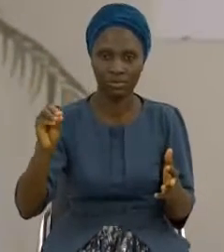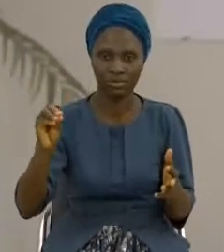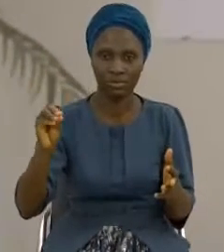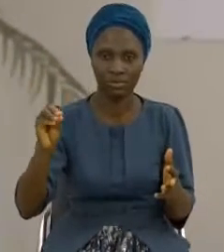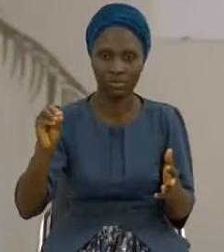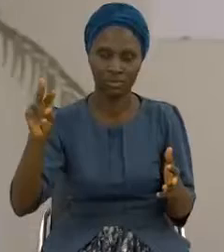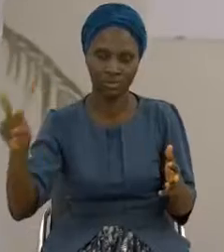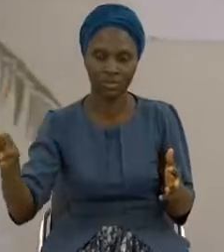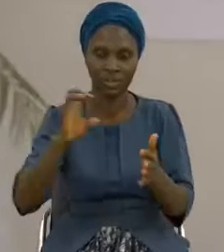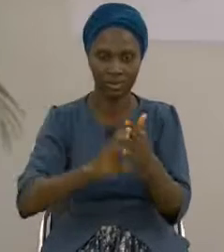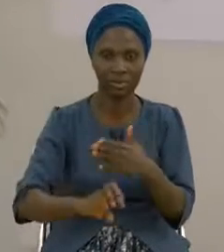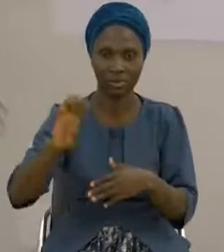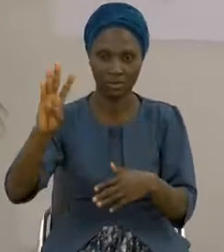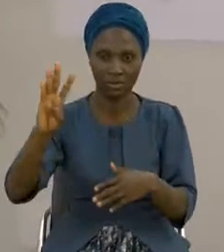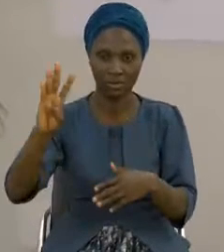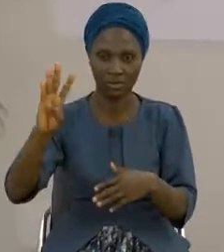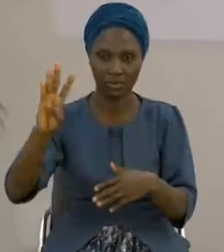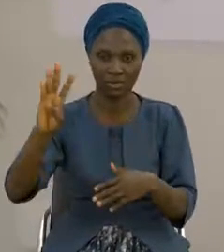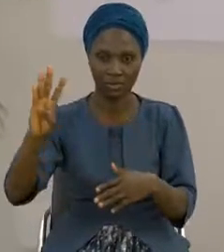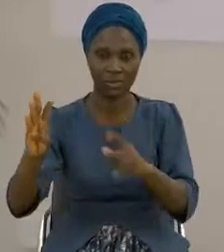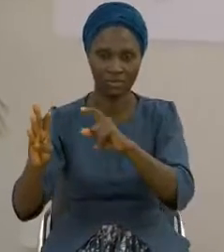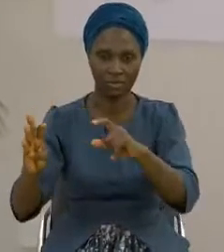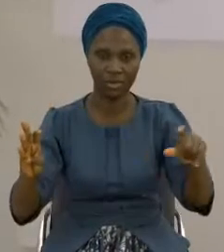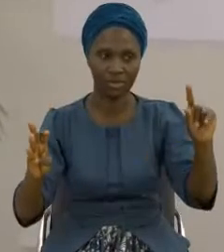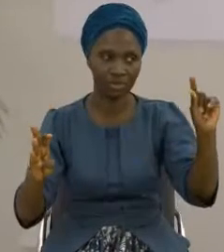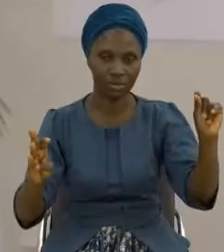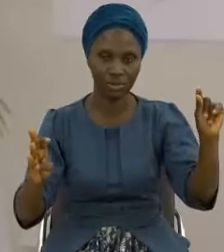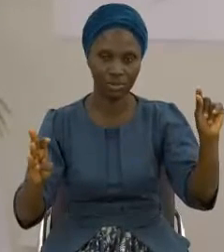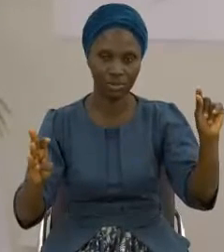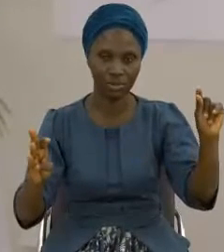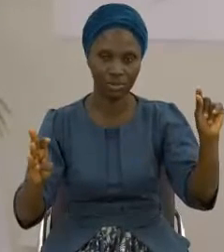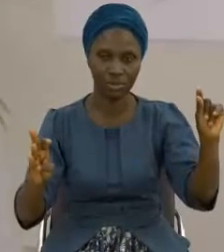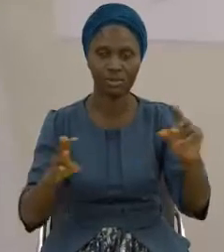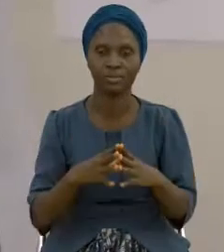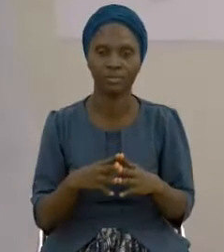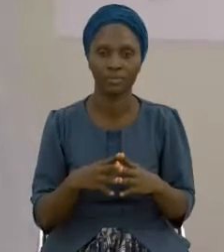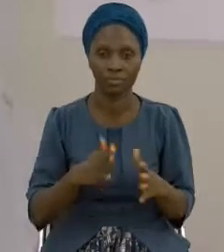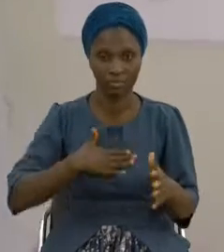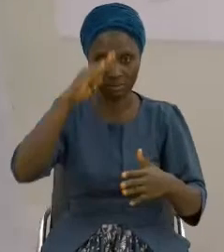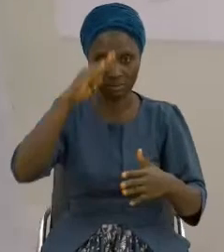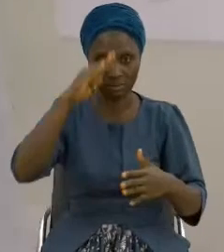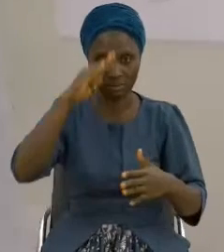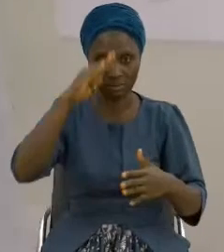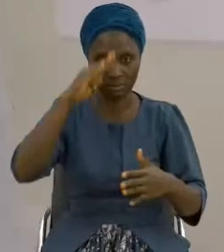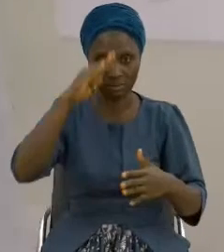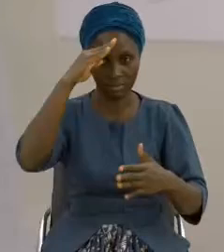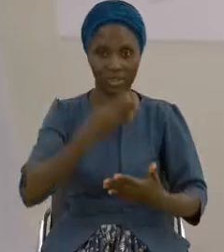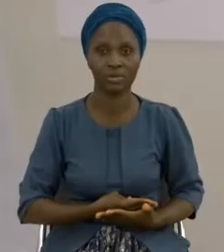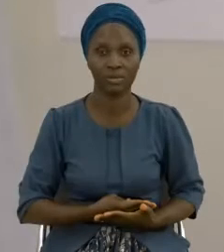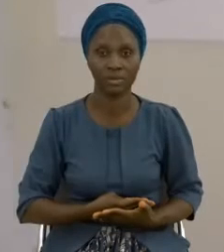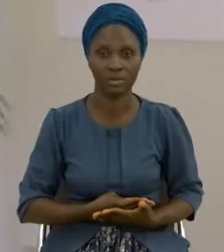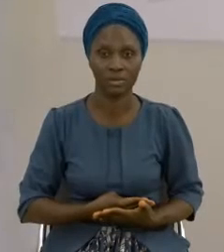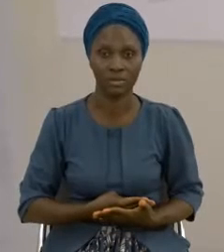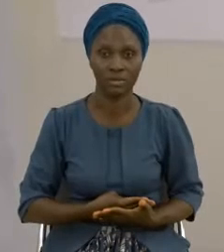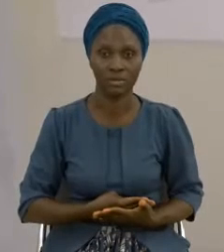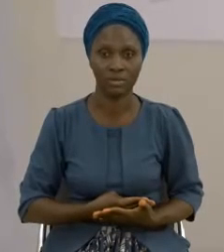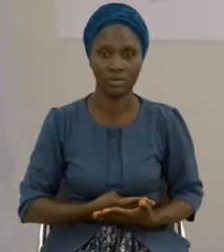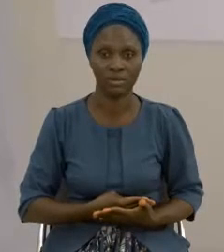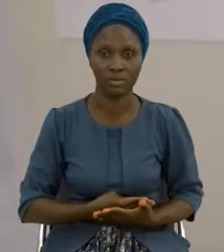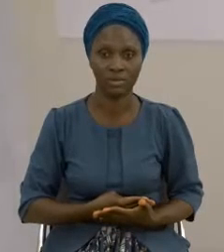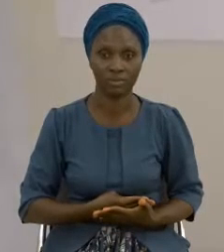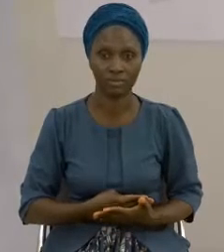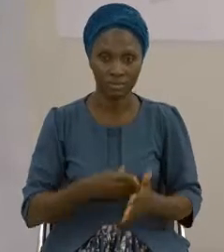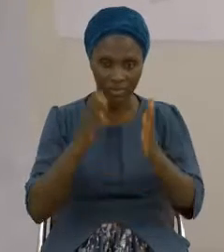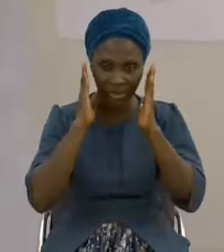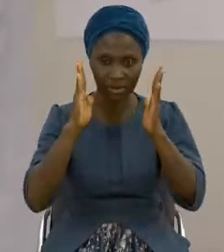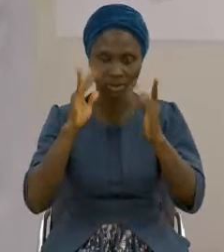at verse 20. My son, attend to my words,